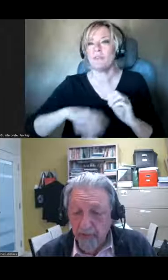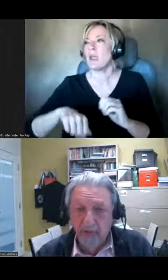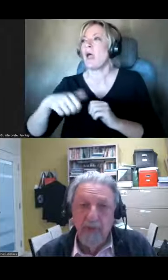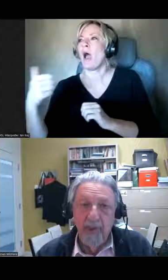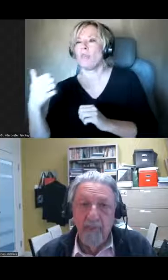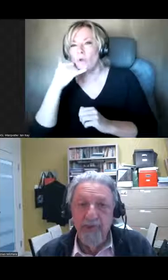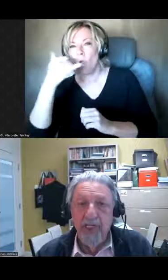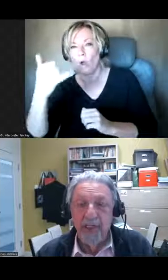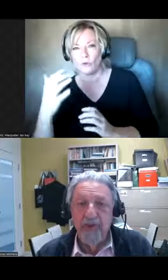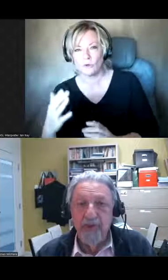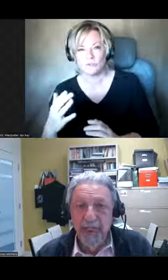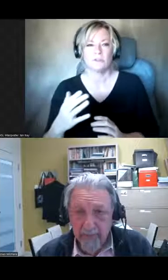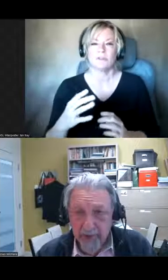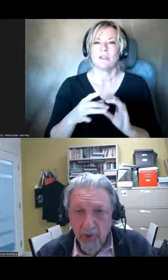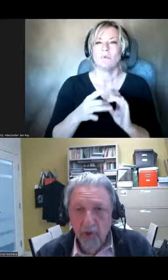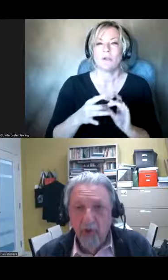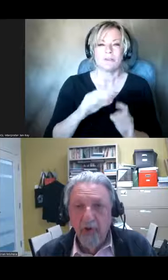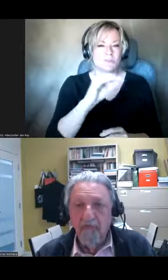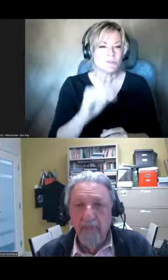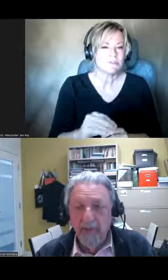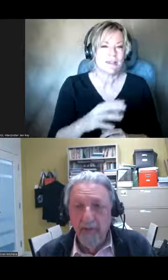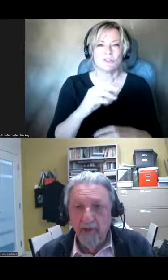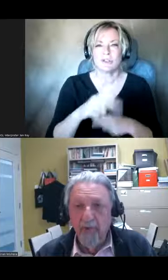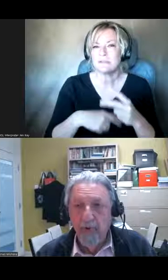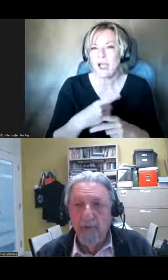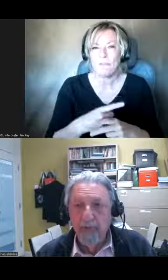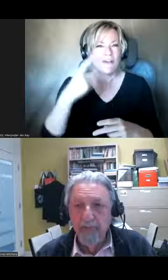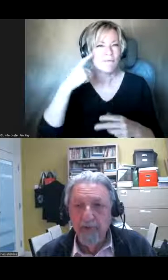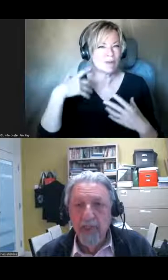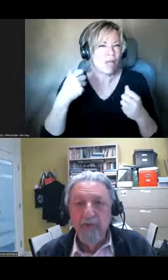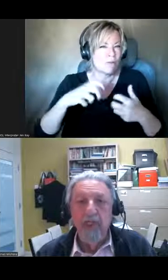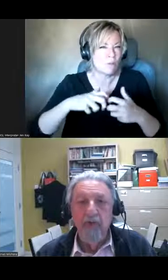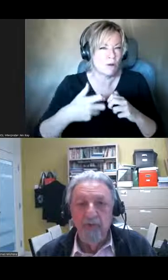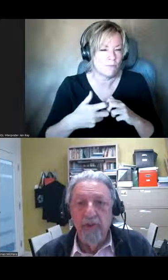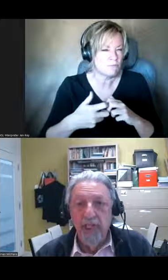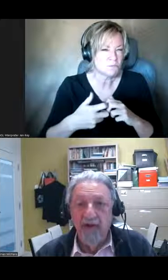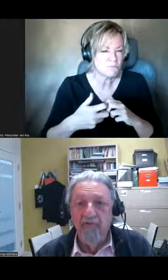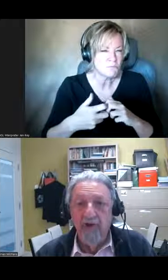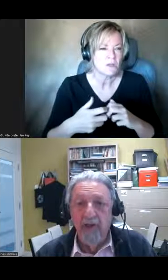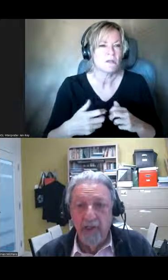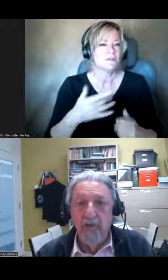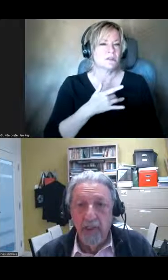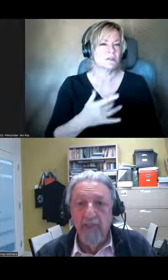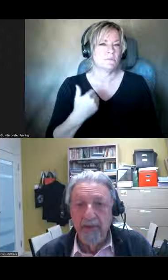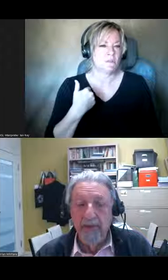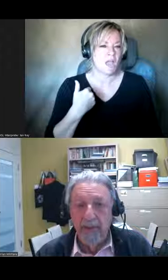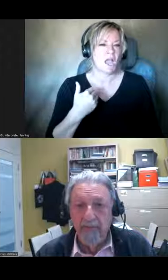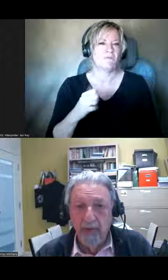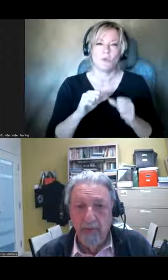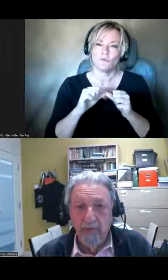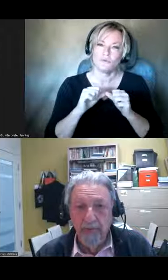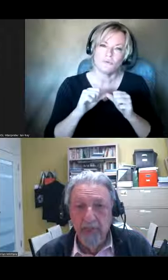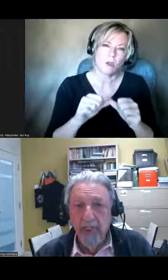in terms of the percentage and types of mental health problems. They usually have chronic mental